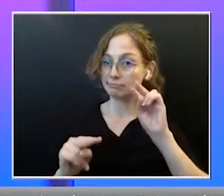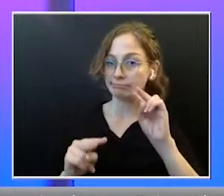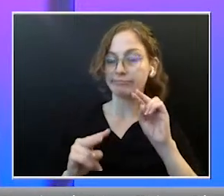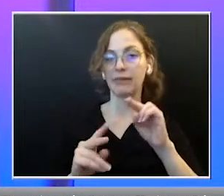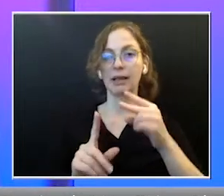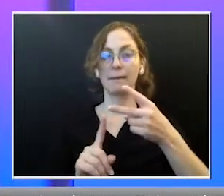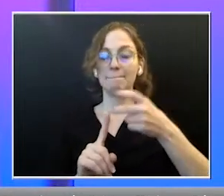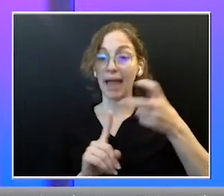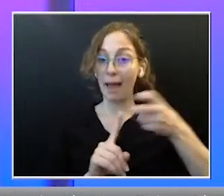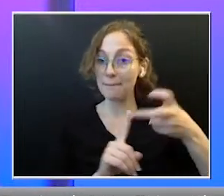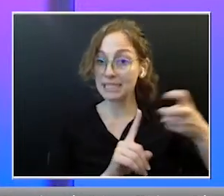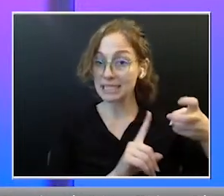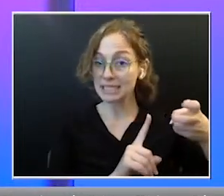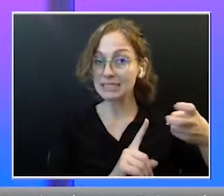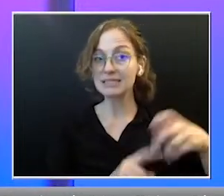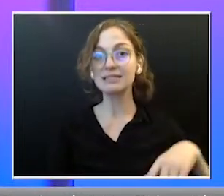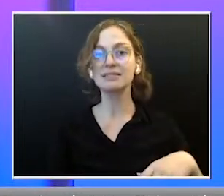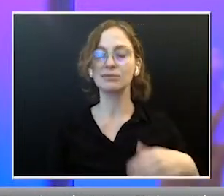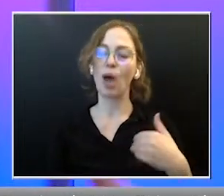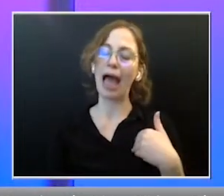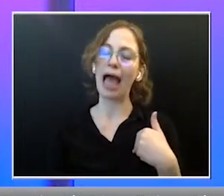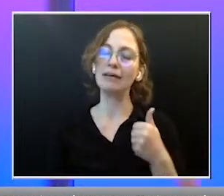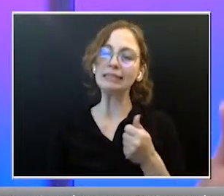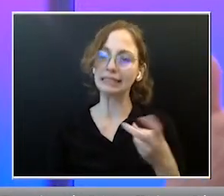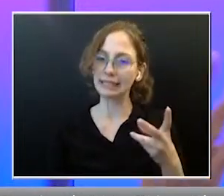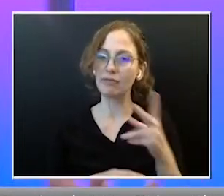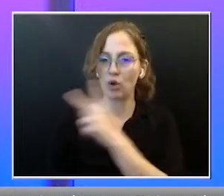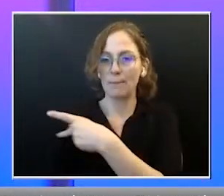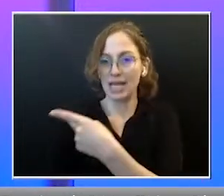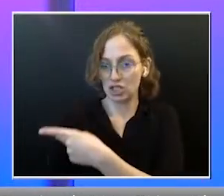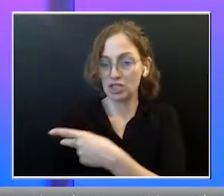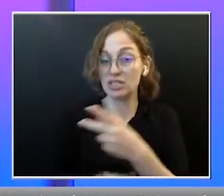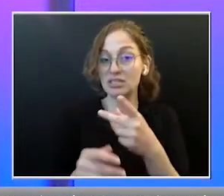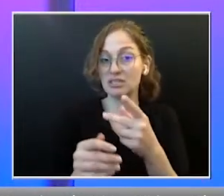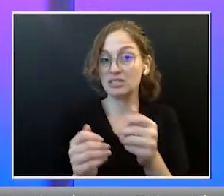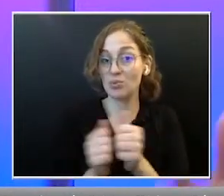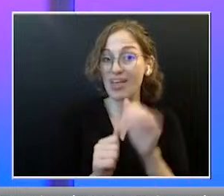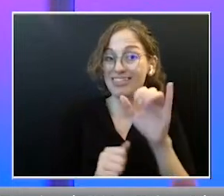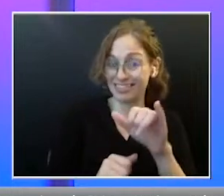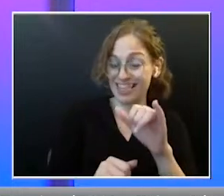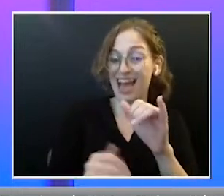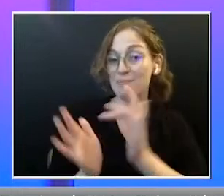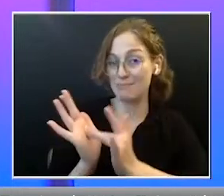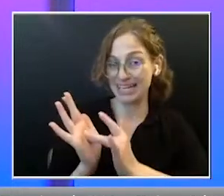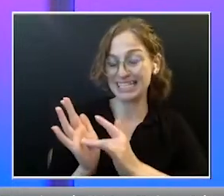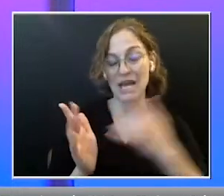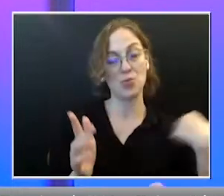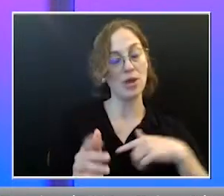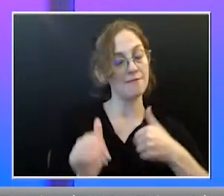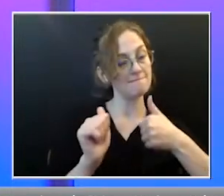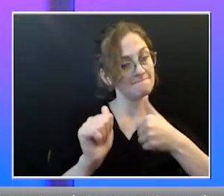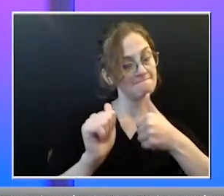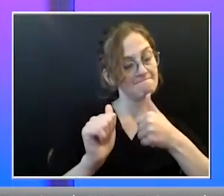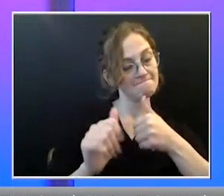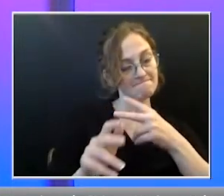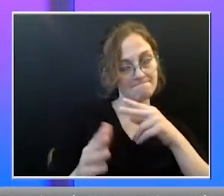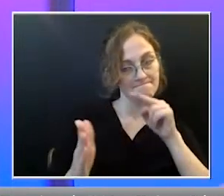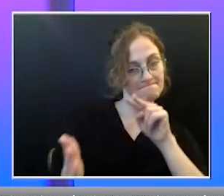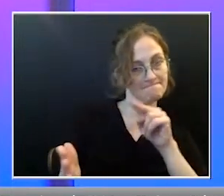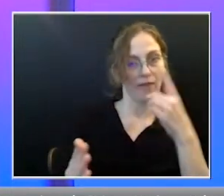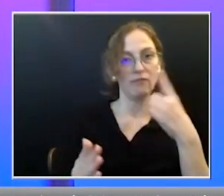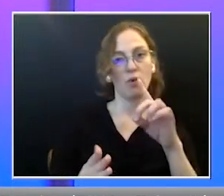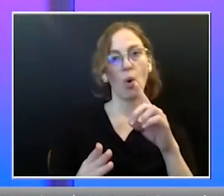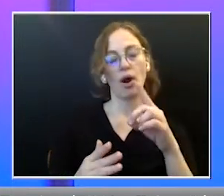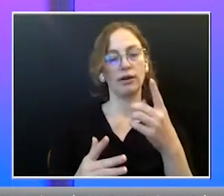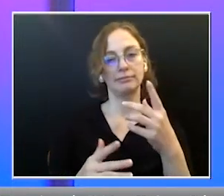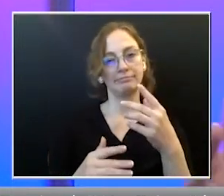of tamoxifen patients that we follow along for ultrasound findings and bleeding. And the overwhelming majority, I do want to say, have